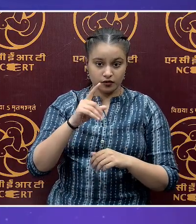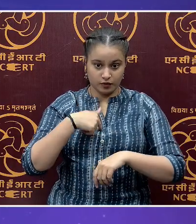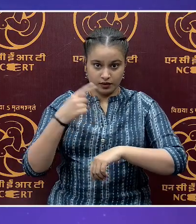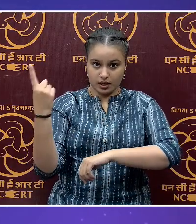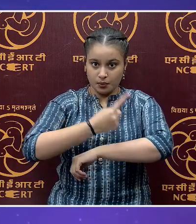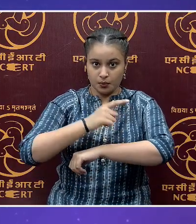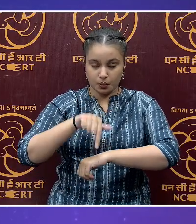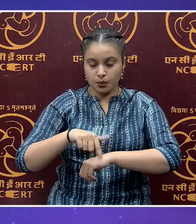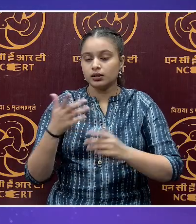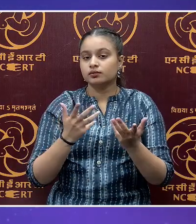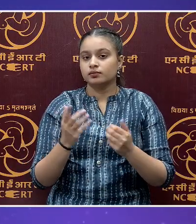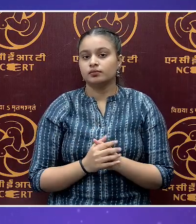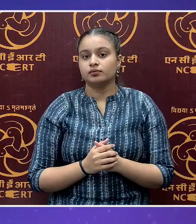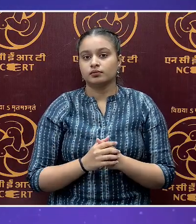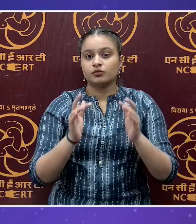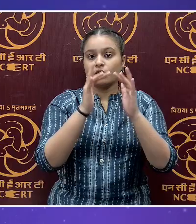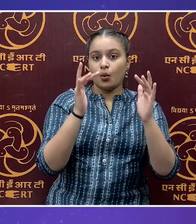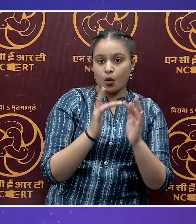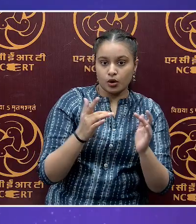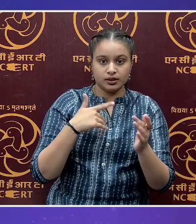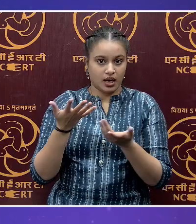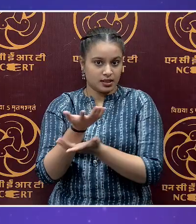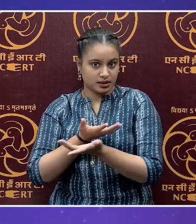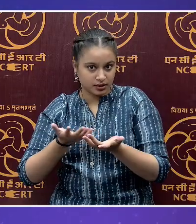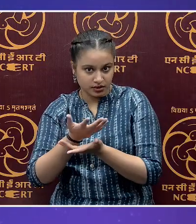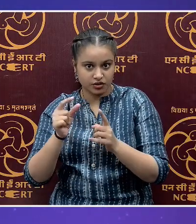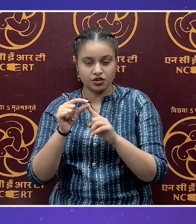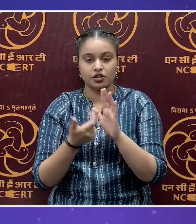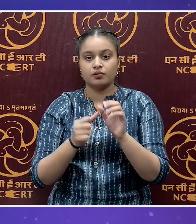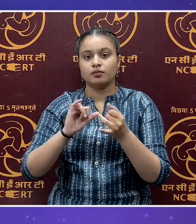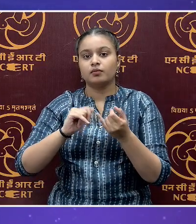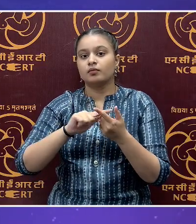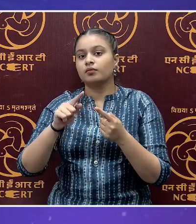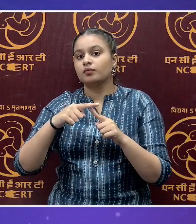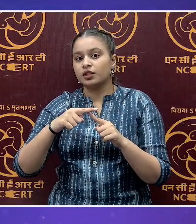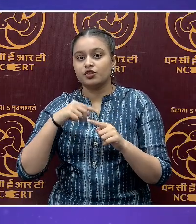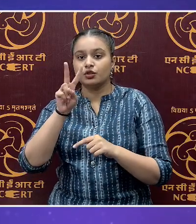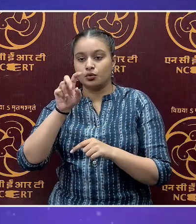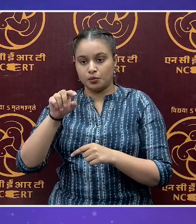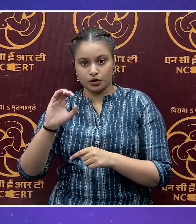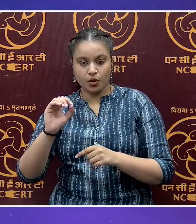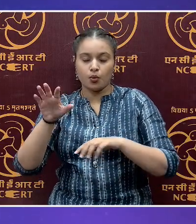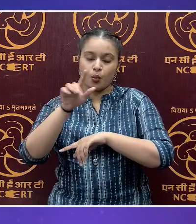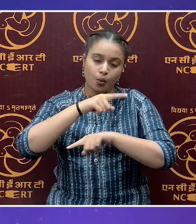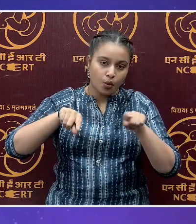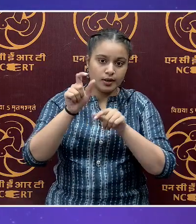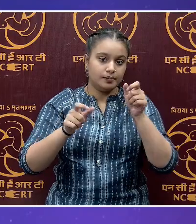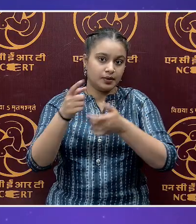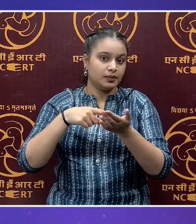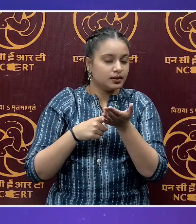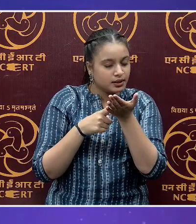we talked about online orientation on PRASHAST app new version 2.0, and I request all the users to